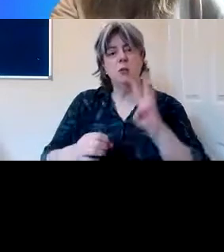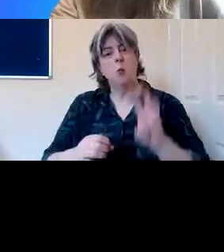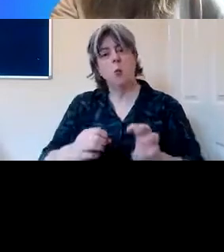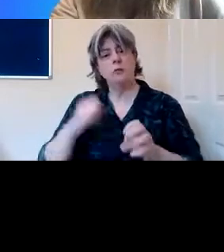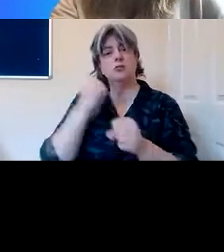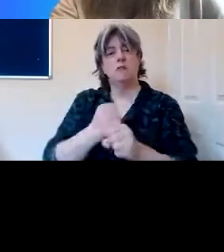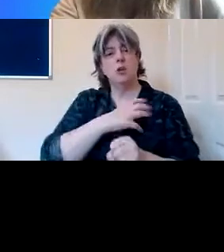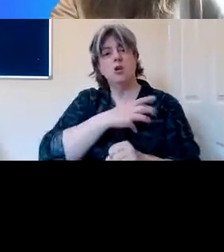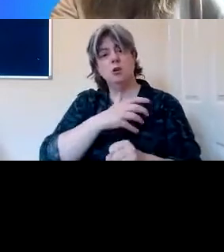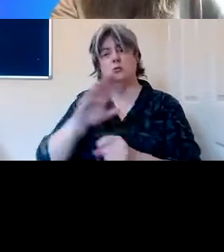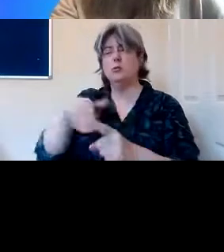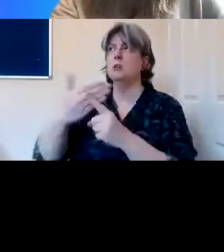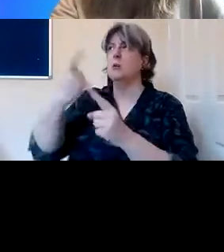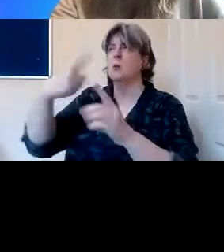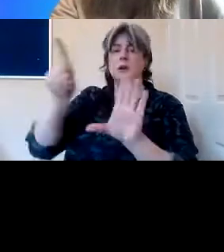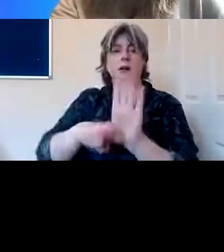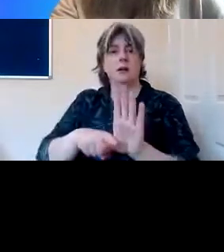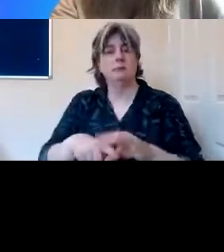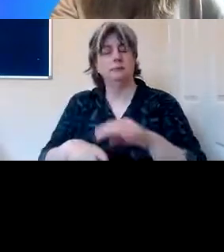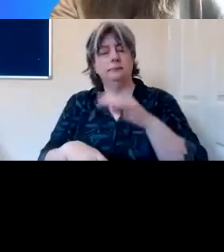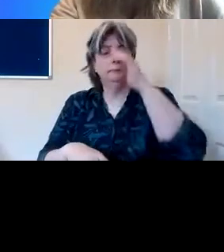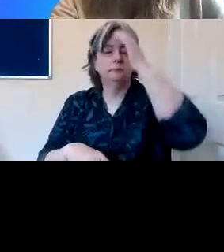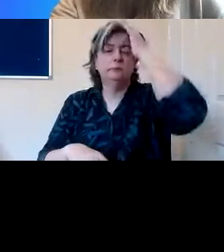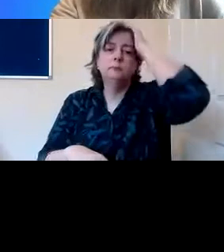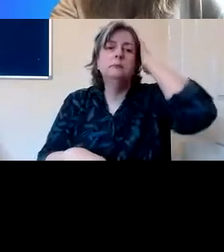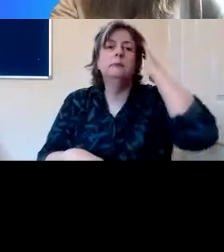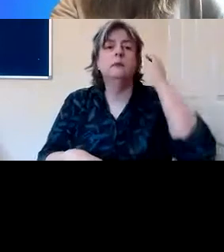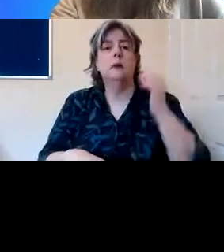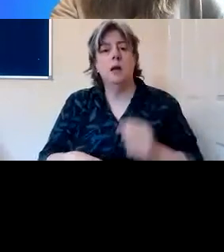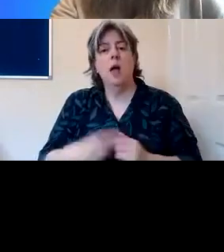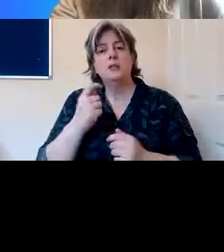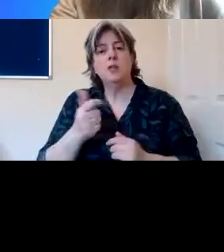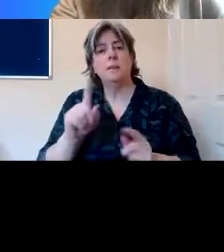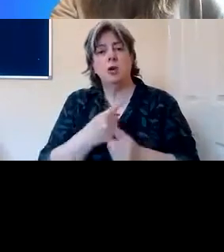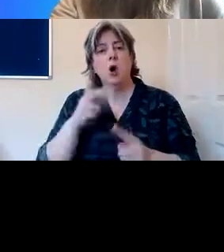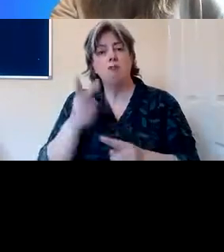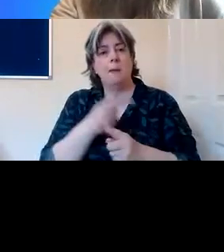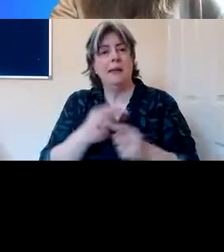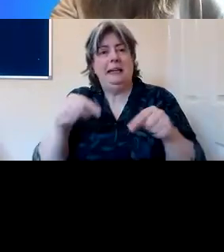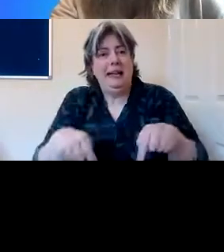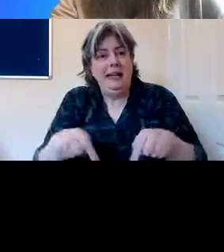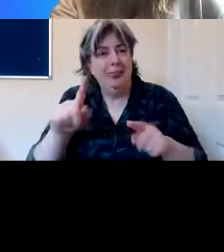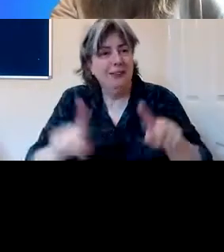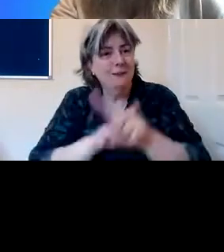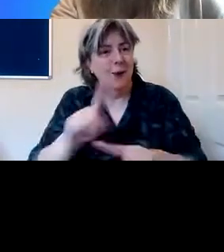and many of your colleagues, some of which are not to be repeated in this forum, I can assure you.